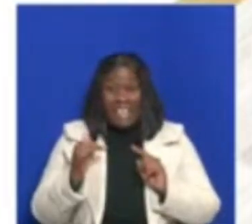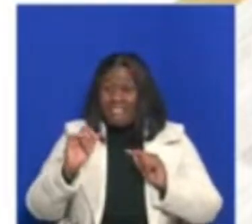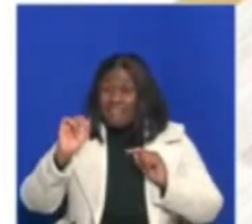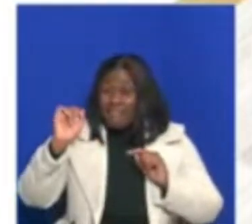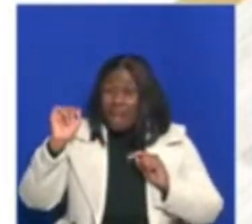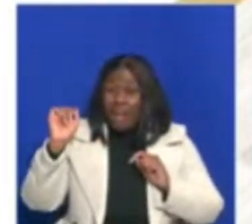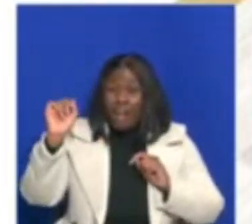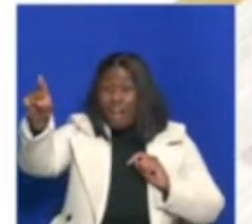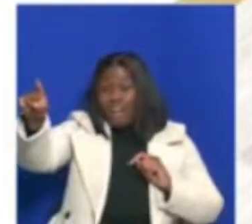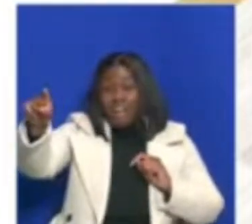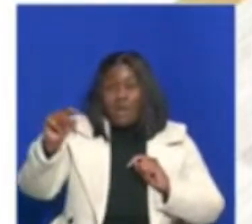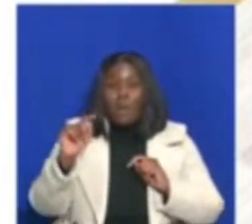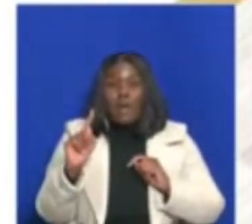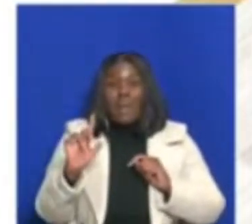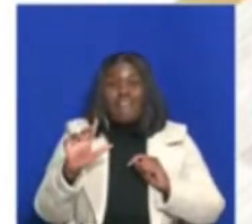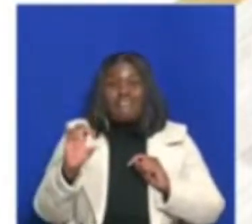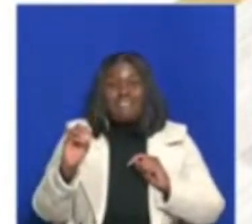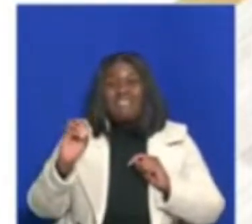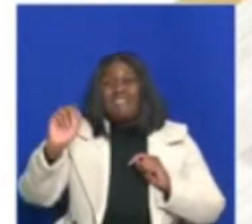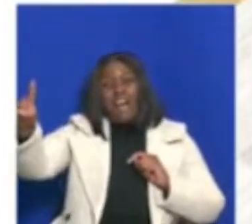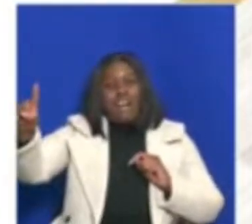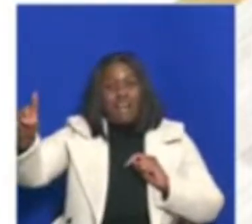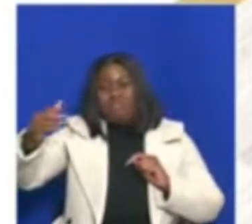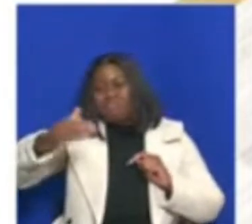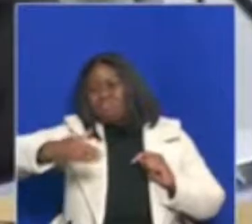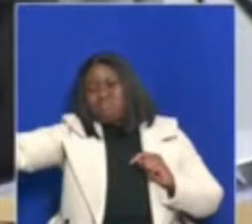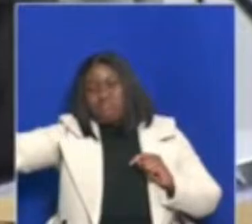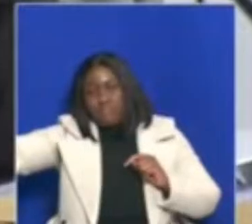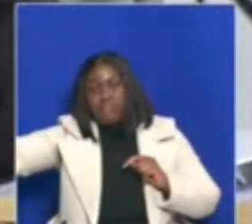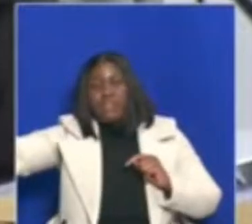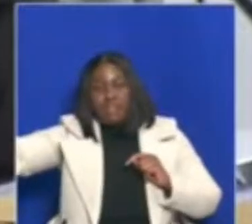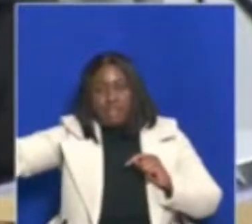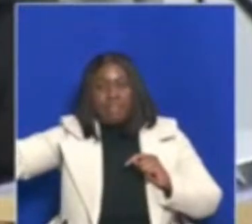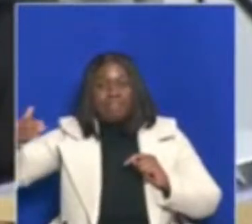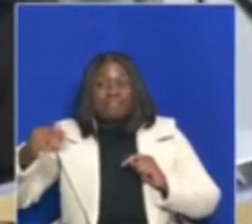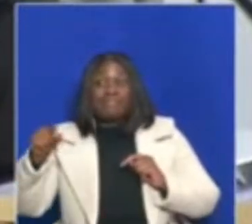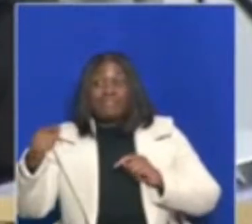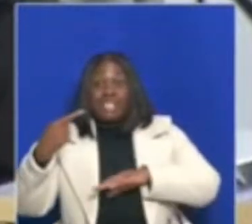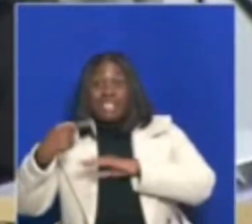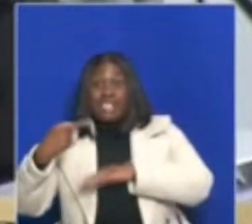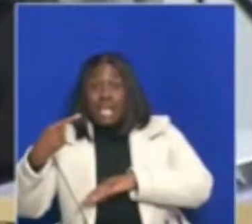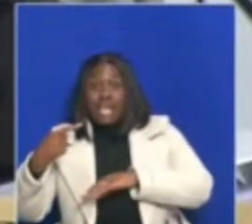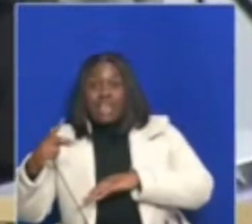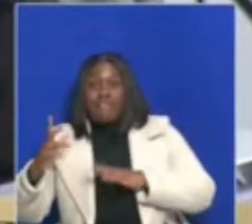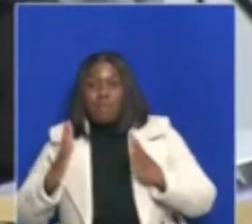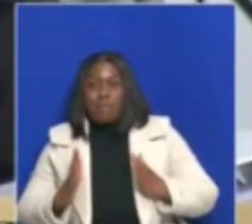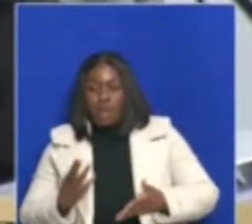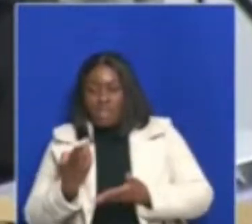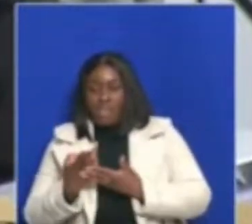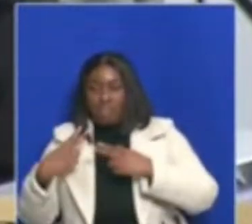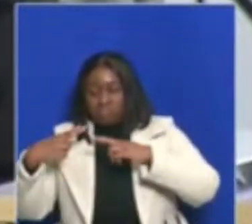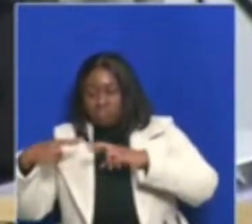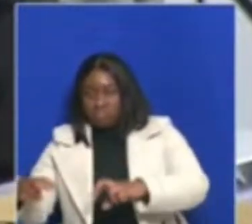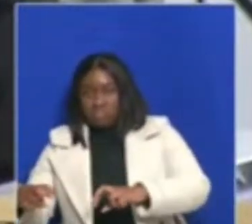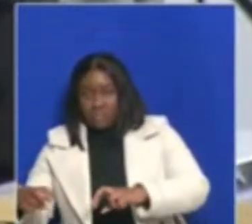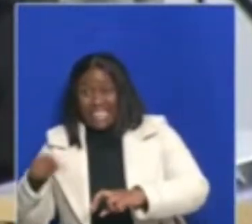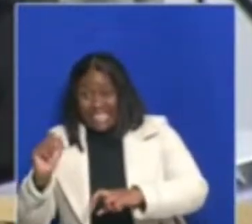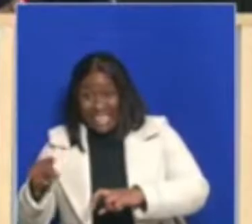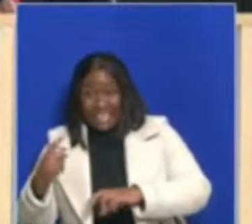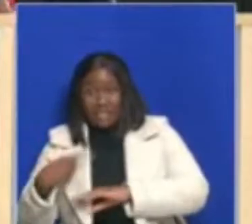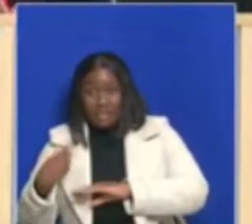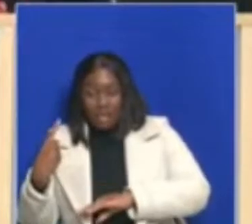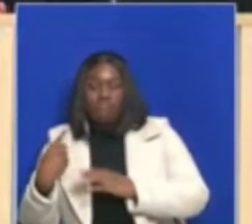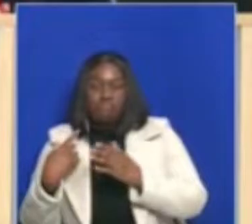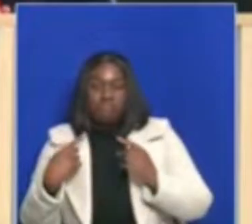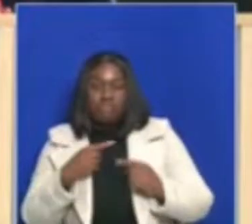attended only on the day the postmortem will be conducted. Sorry, you appeared to